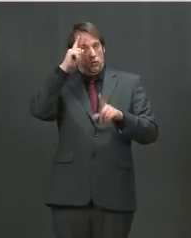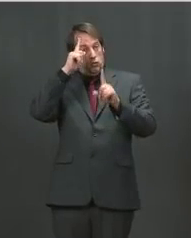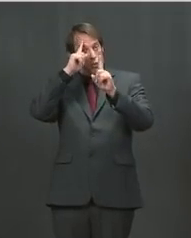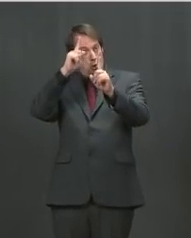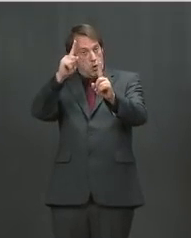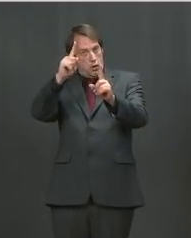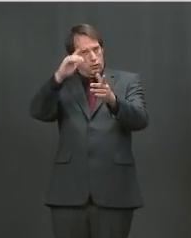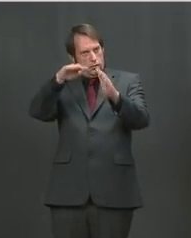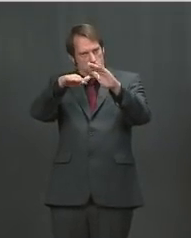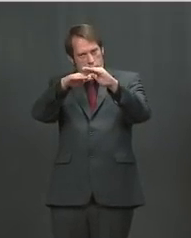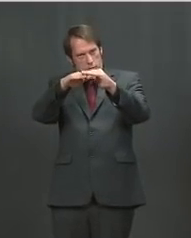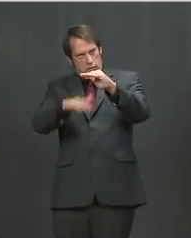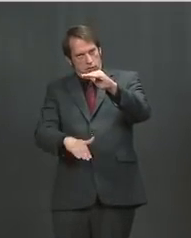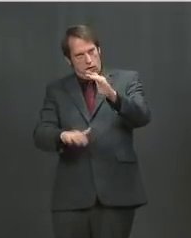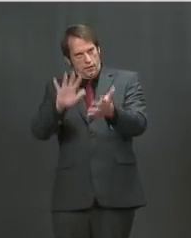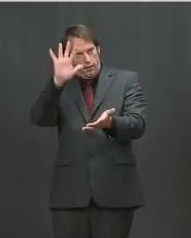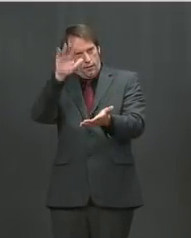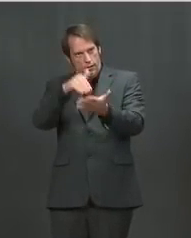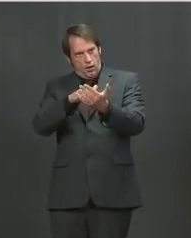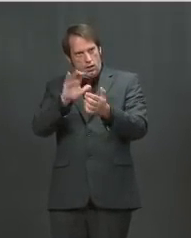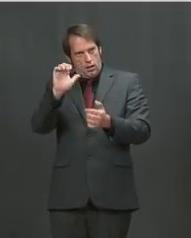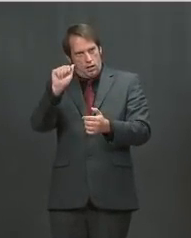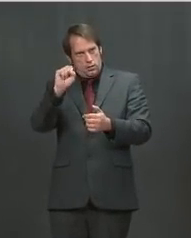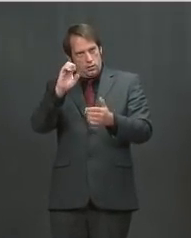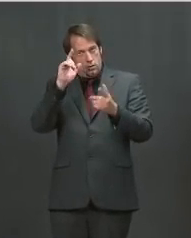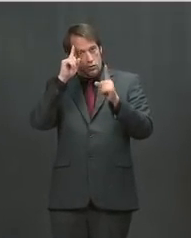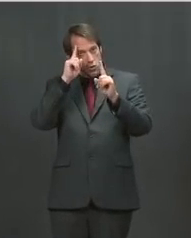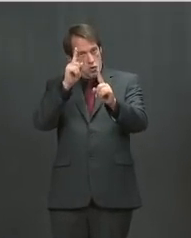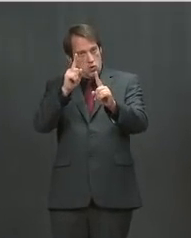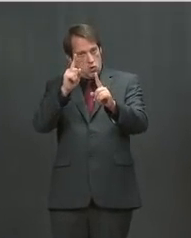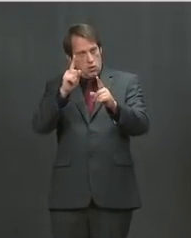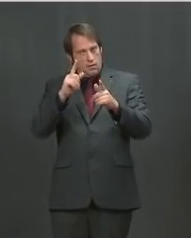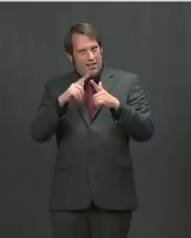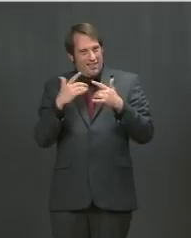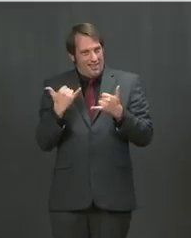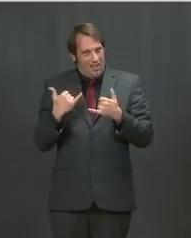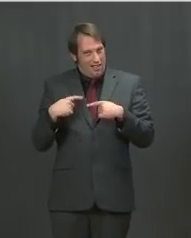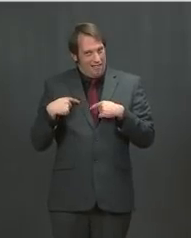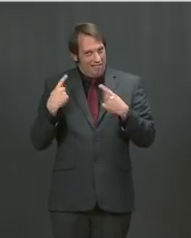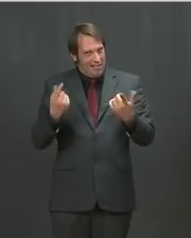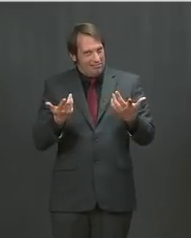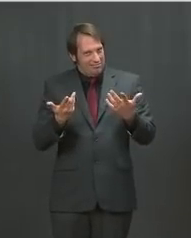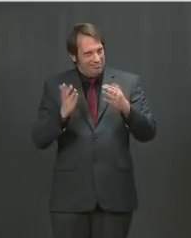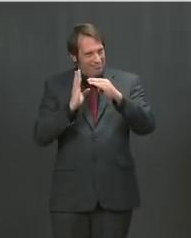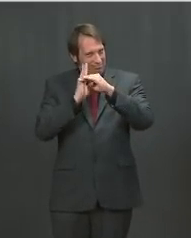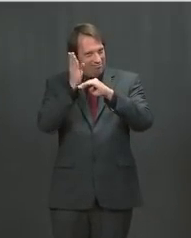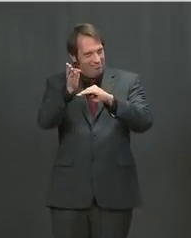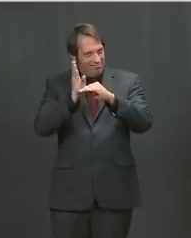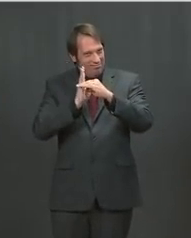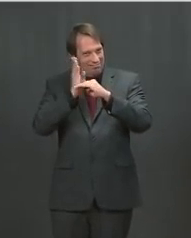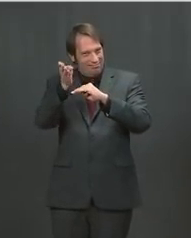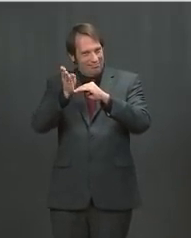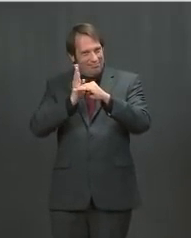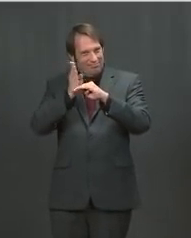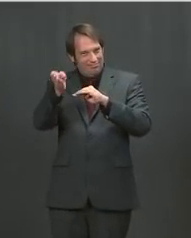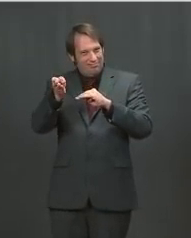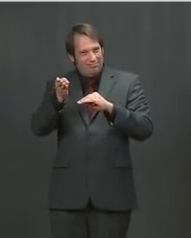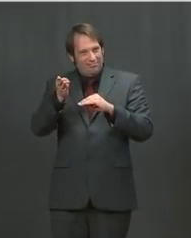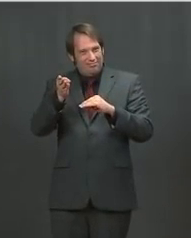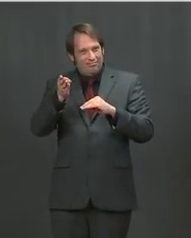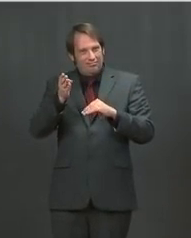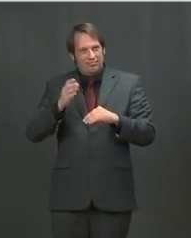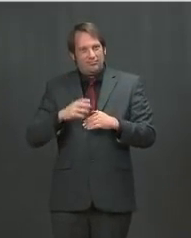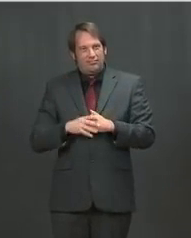today. So, you know, what I would say is in the context of vaccination, we still need to have our case counts be really low to stop